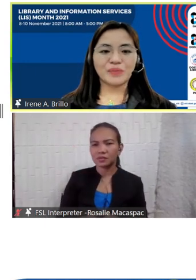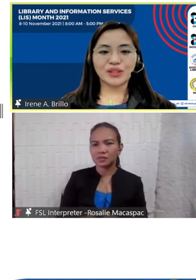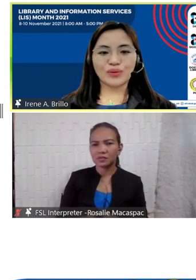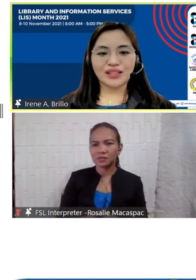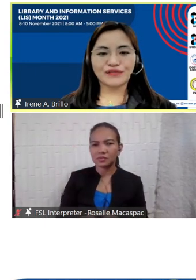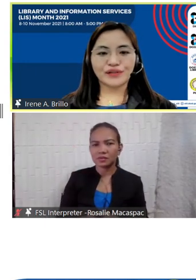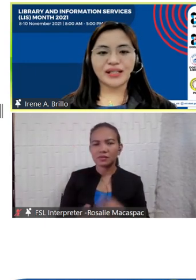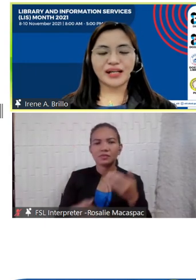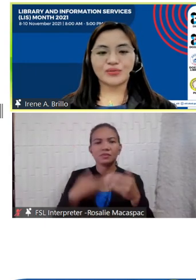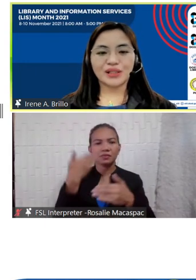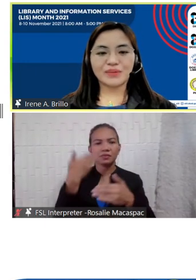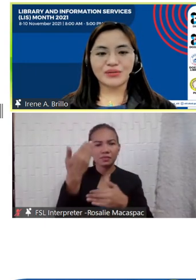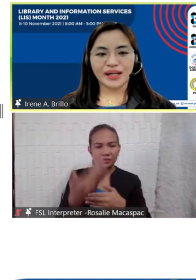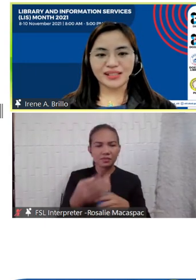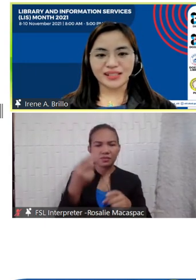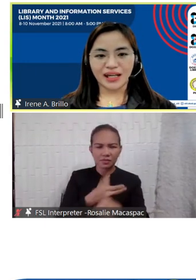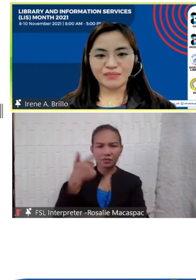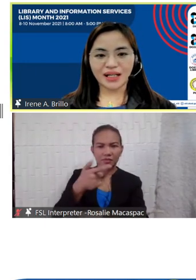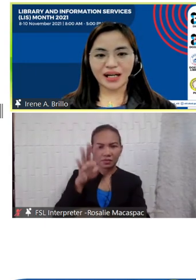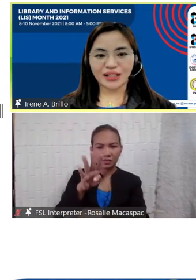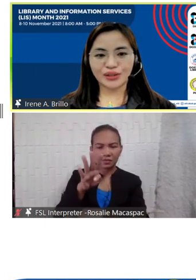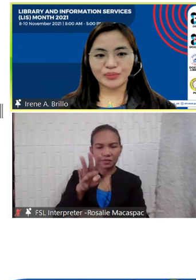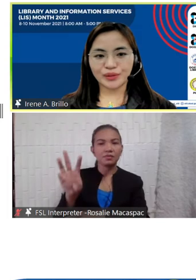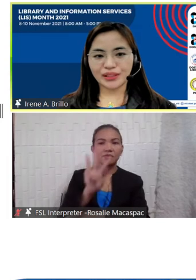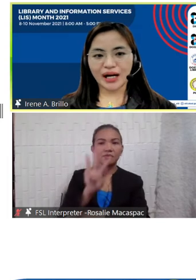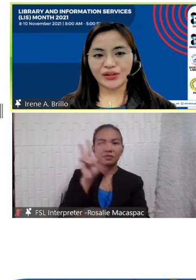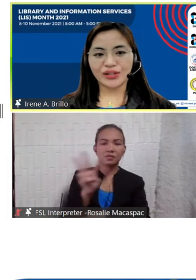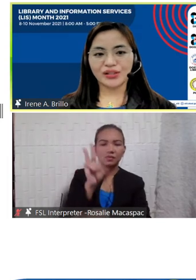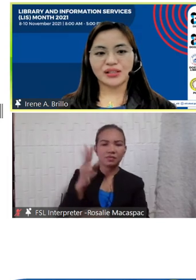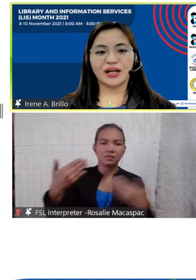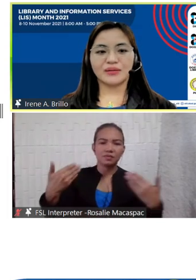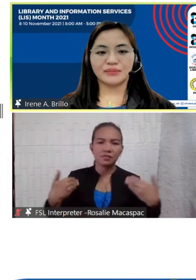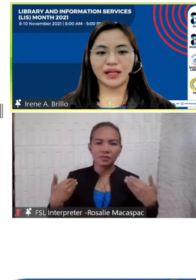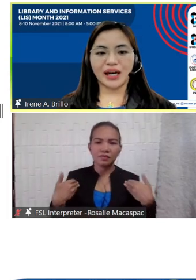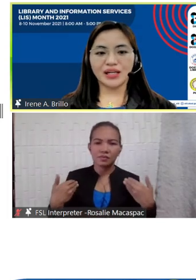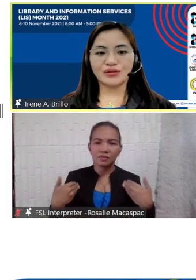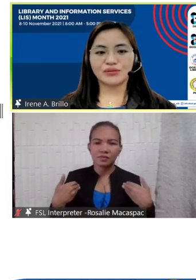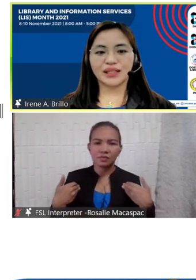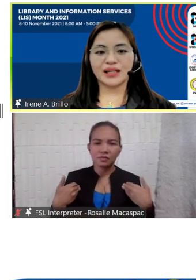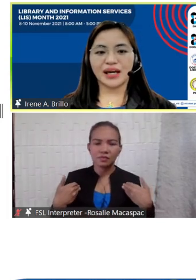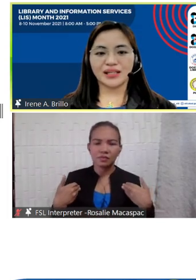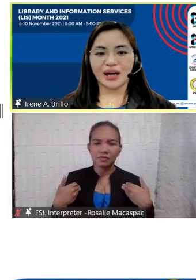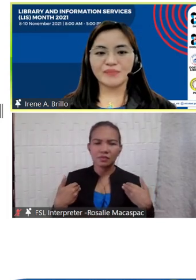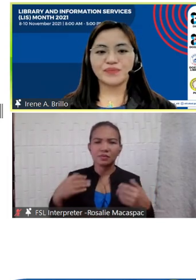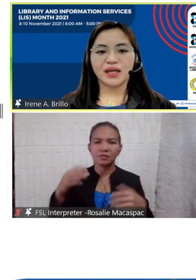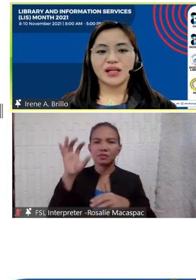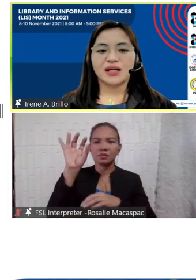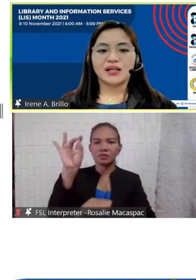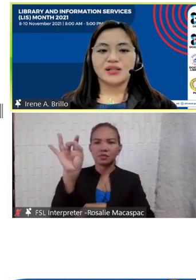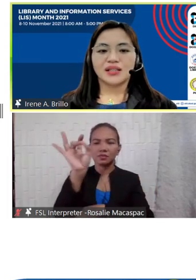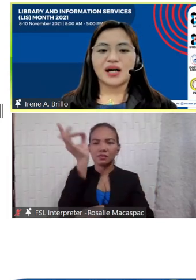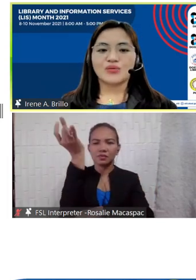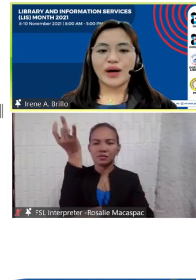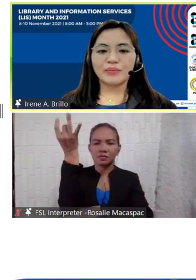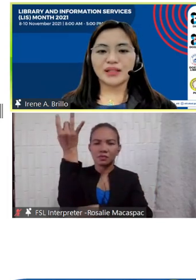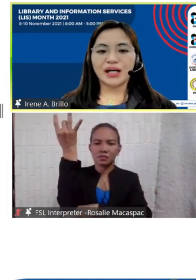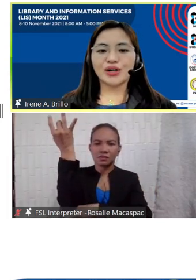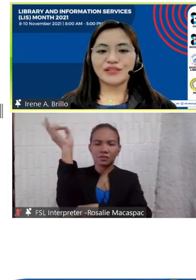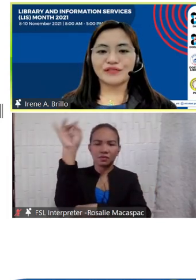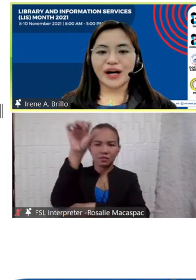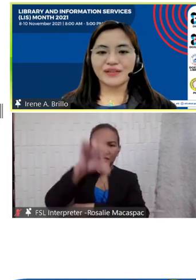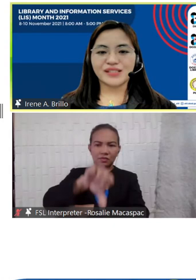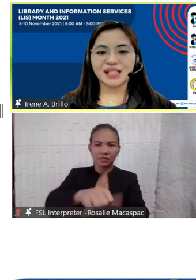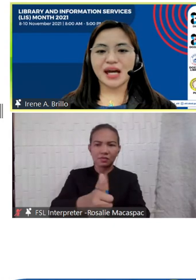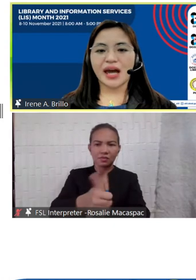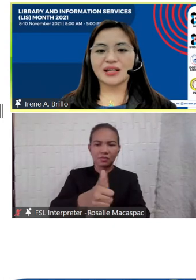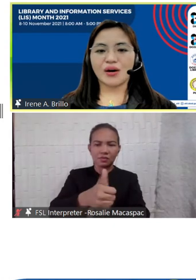On November 24, that will be Wednesday, magkakaroon po tayo by 8 to 10 a.m. ng webinar